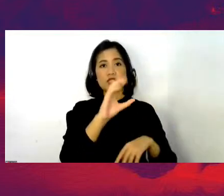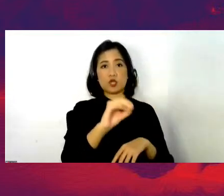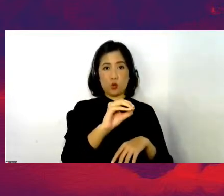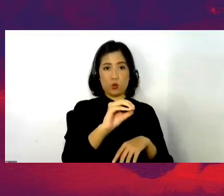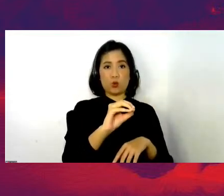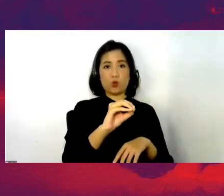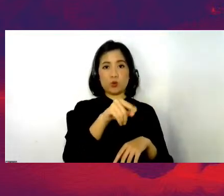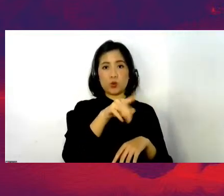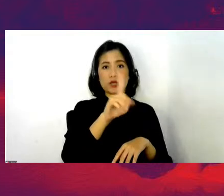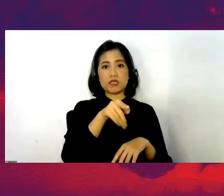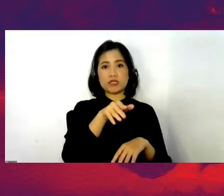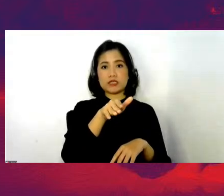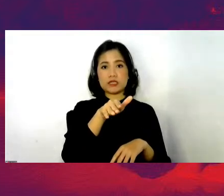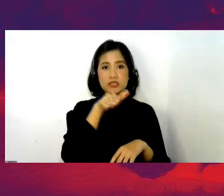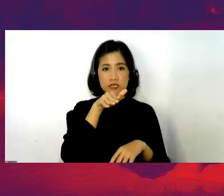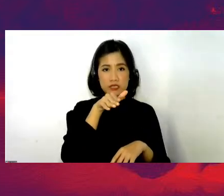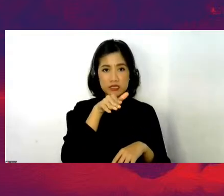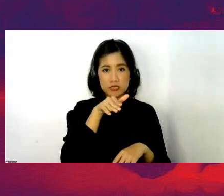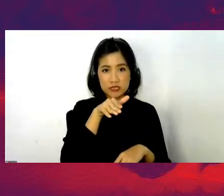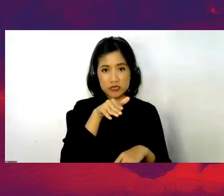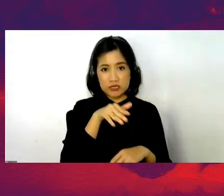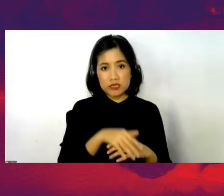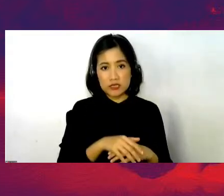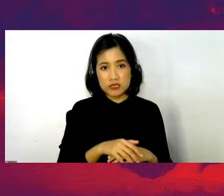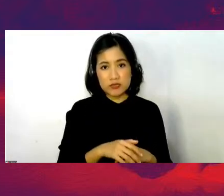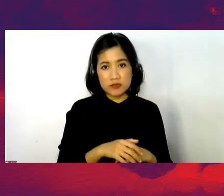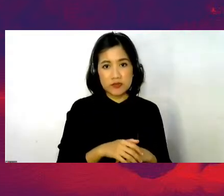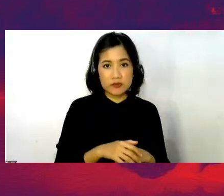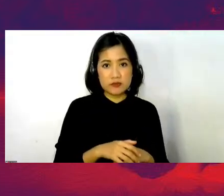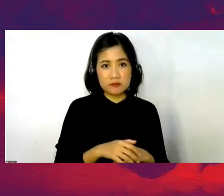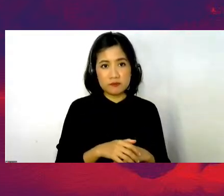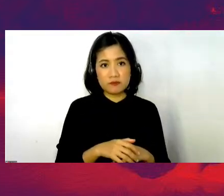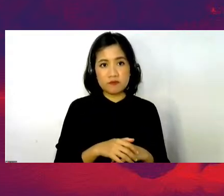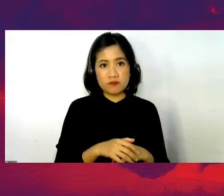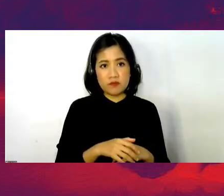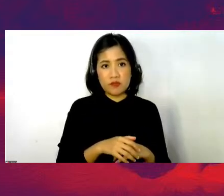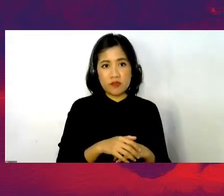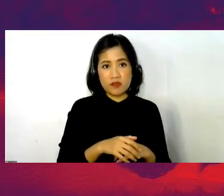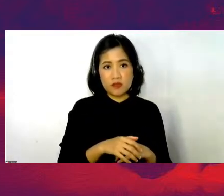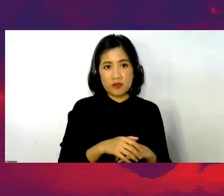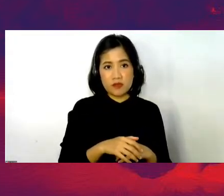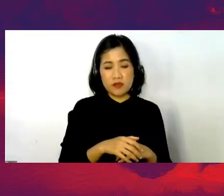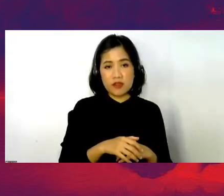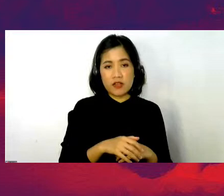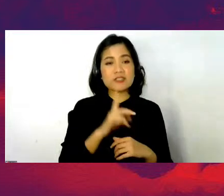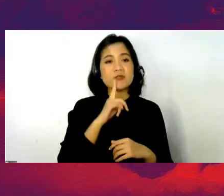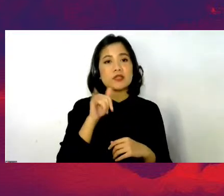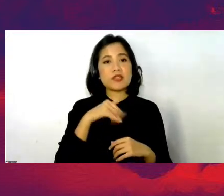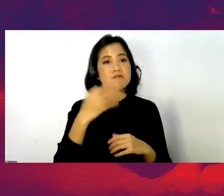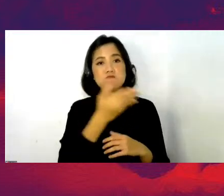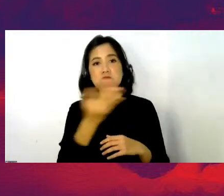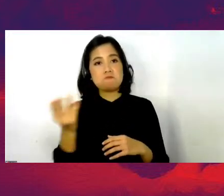rise. Seems natural. Head count ratio doesn't satisfy it. That's why we look at the other measures.